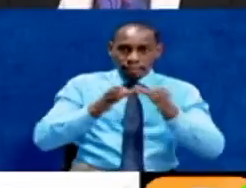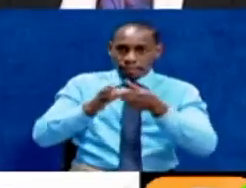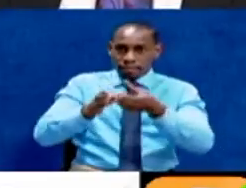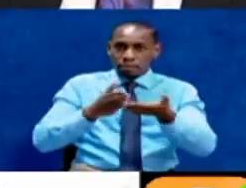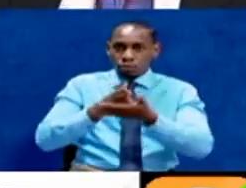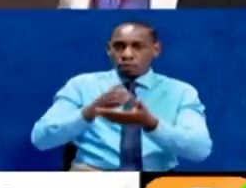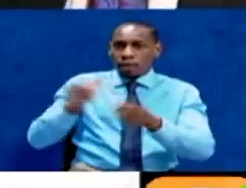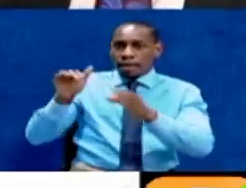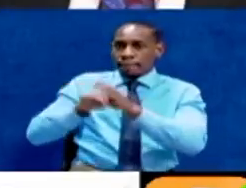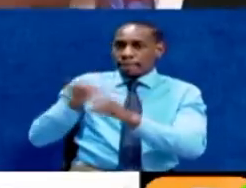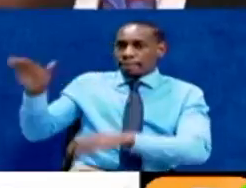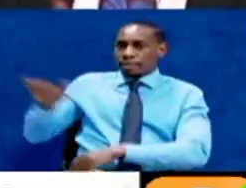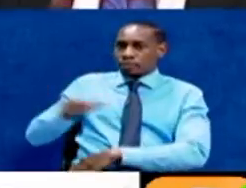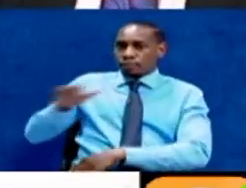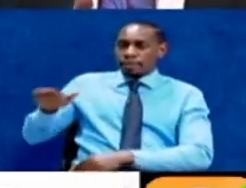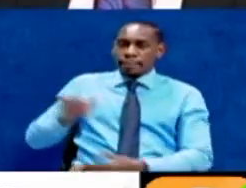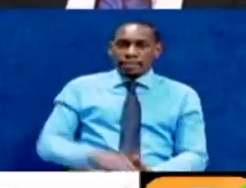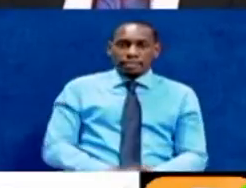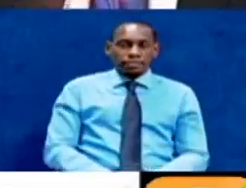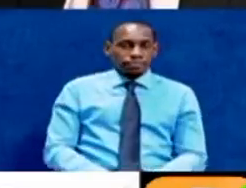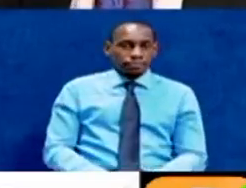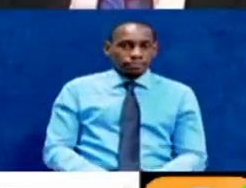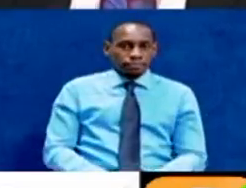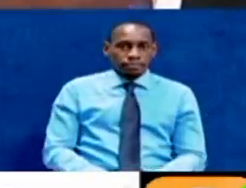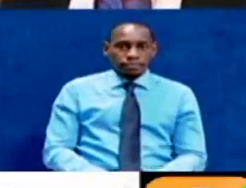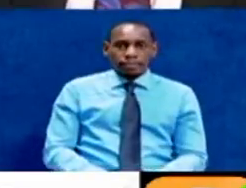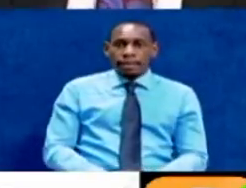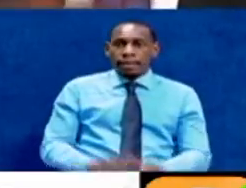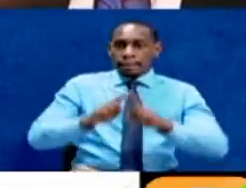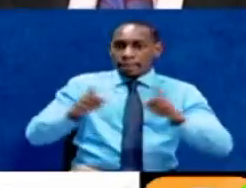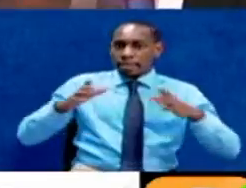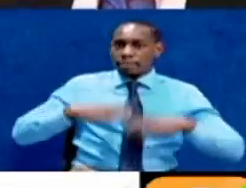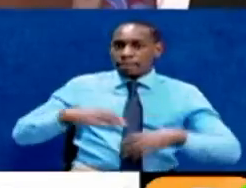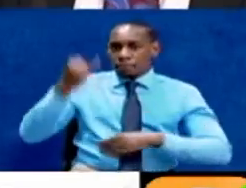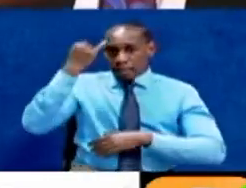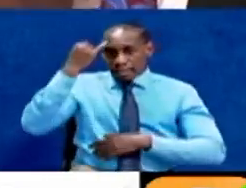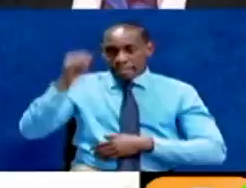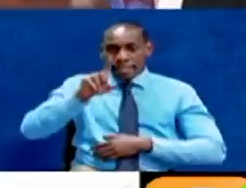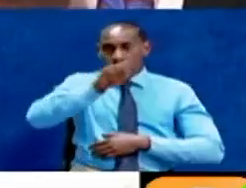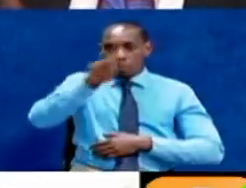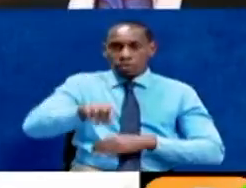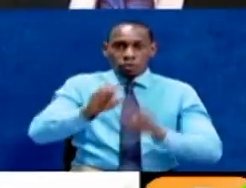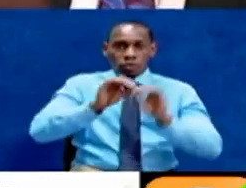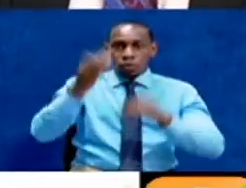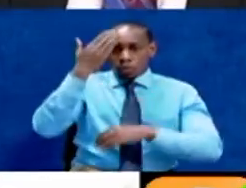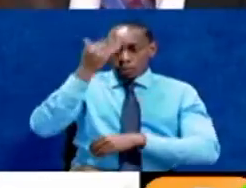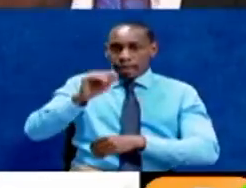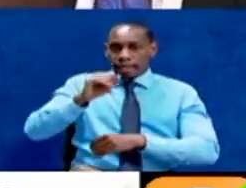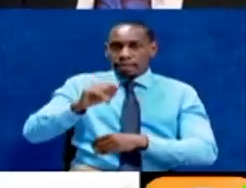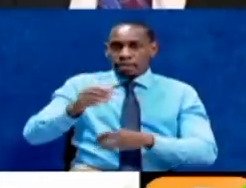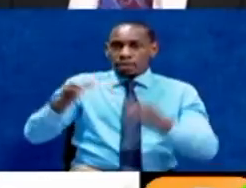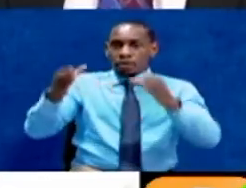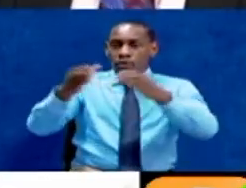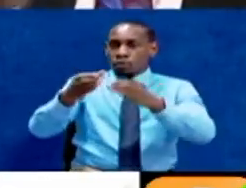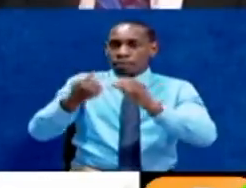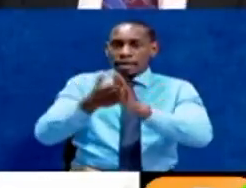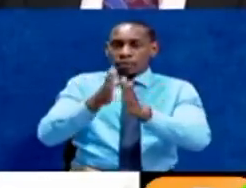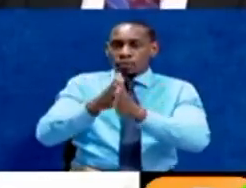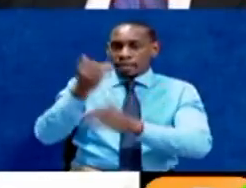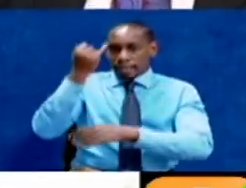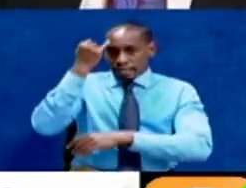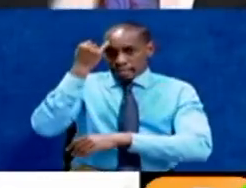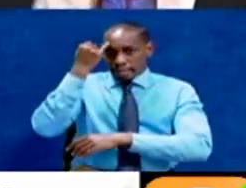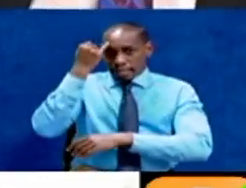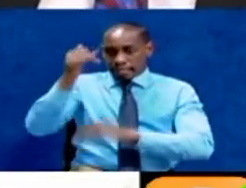by members of parliament. But Senator, if we want to adopt the notion that we should not ask a question because the party assent without differentiating the